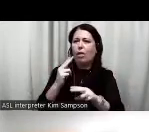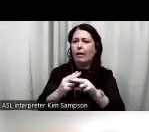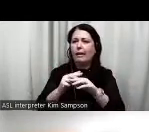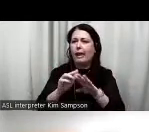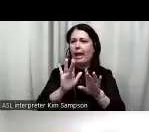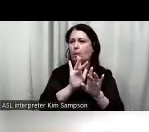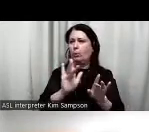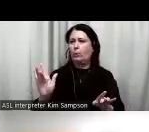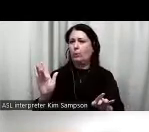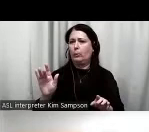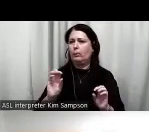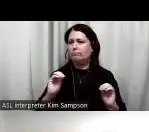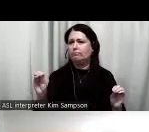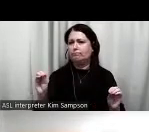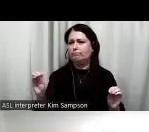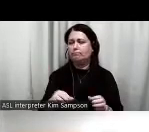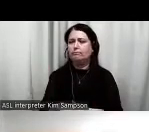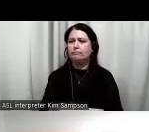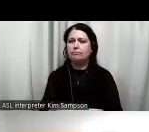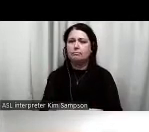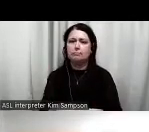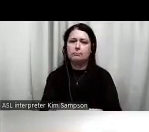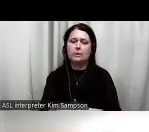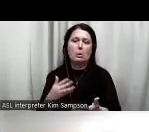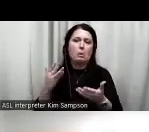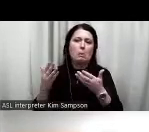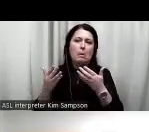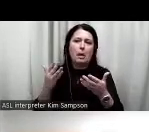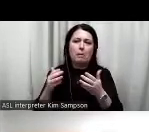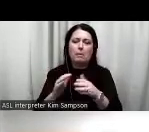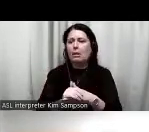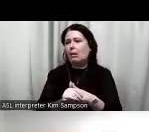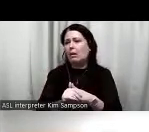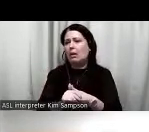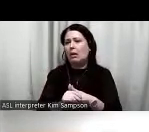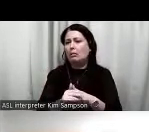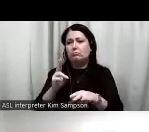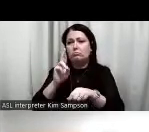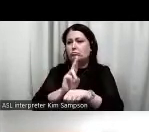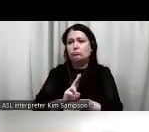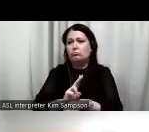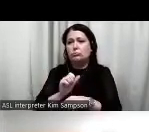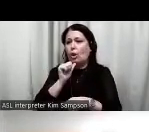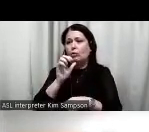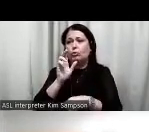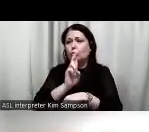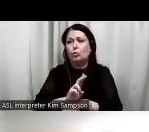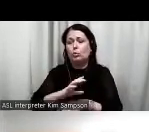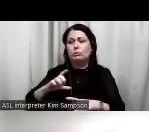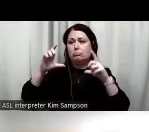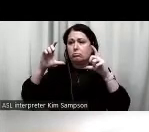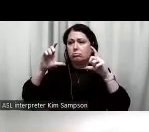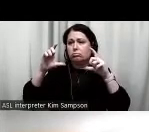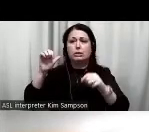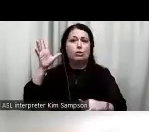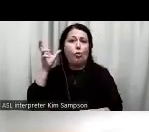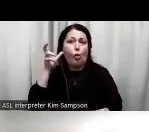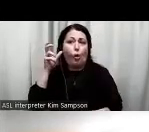on your video, or you may want to not even use the video aspect and just use the